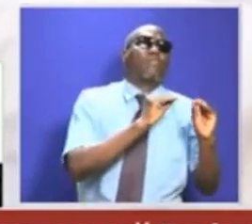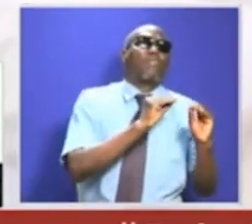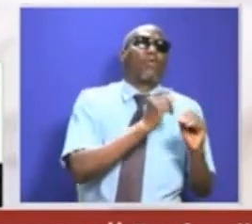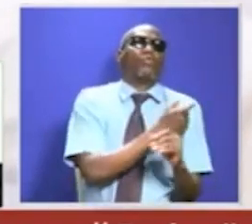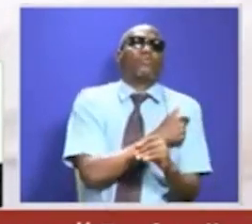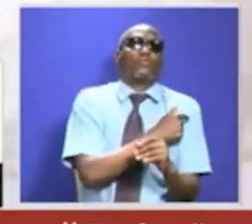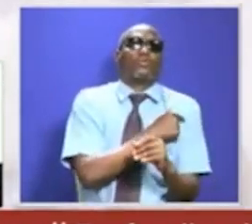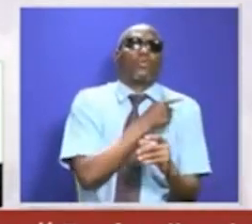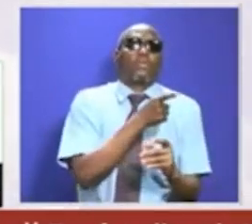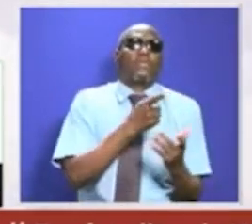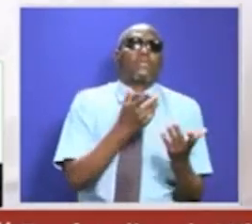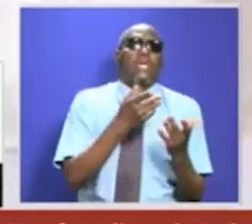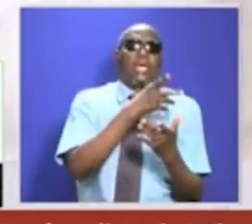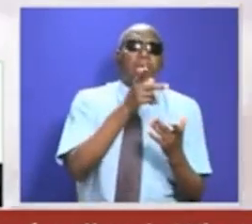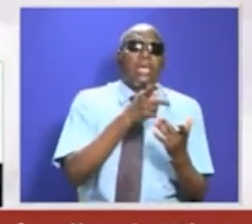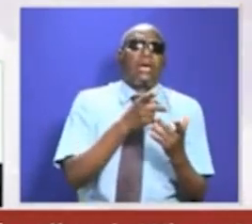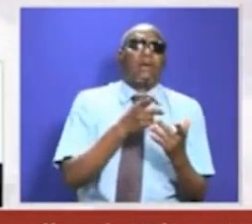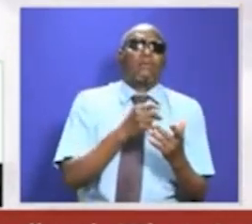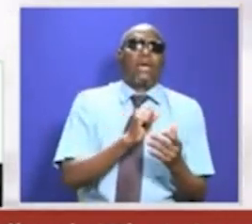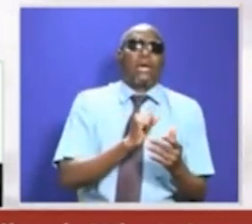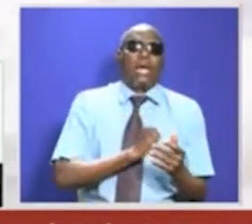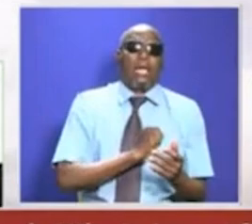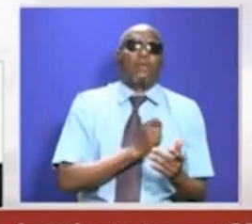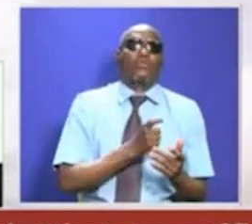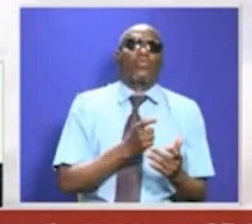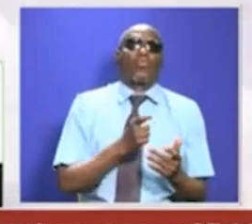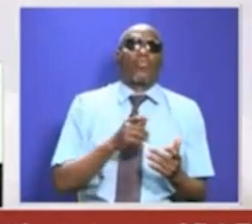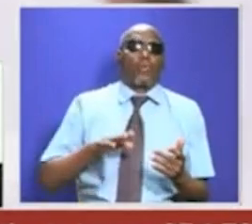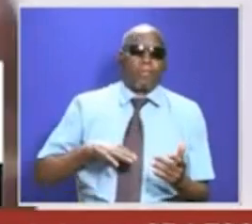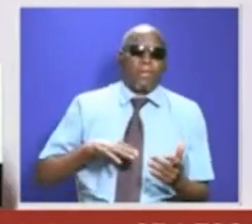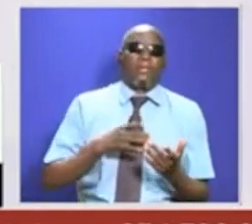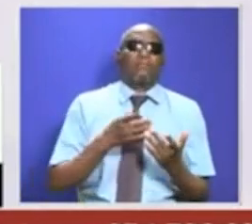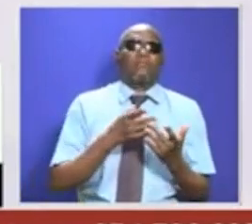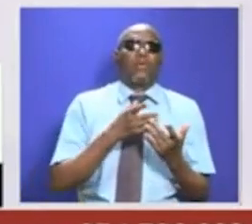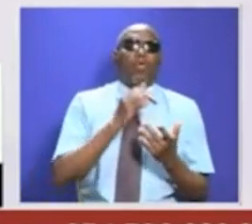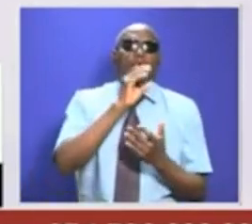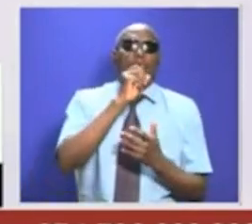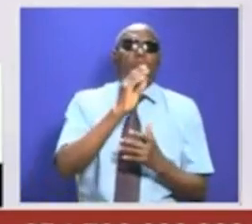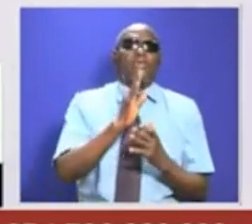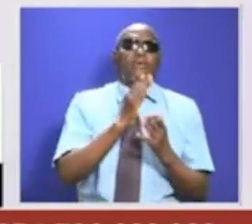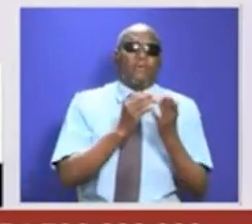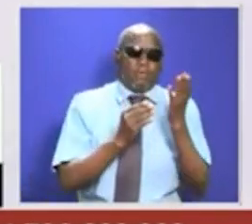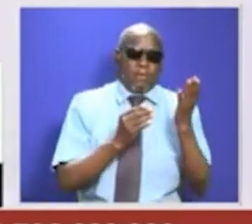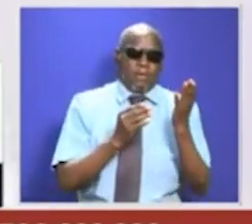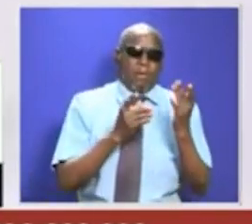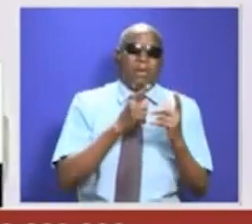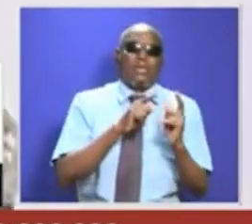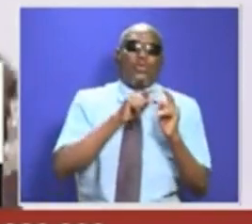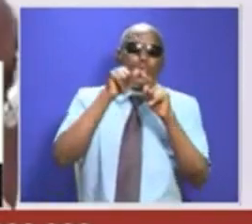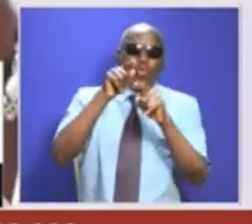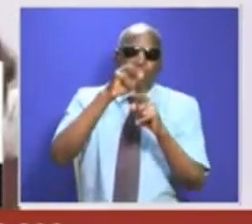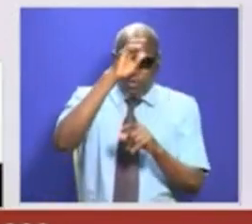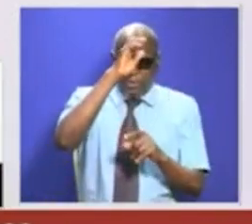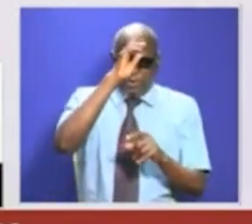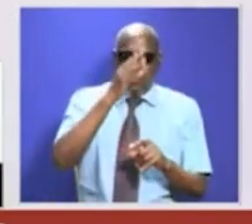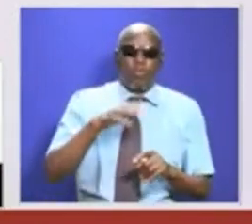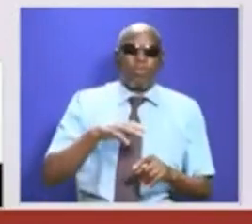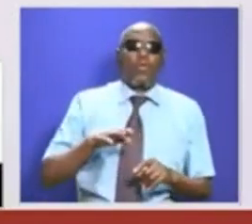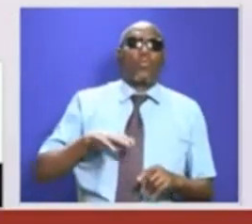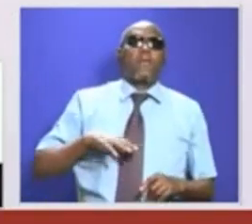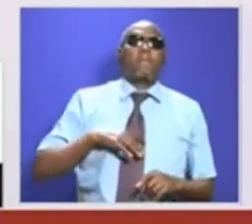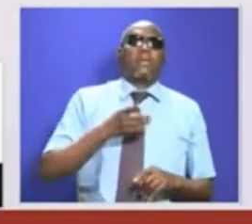and the women. Then they can take the OB from there. But when you go there, the women are embarrassed. It's like you're